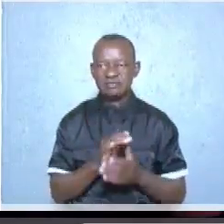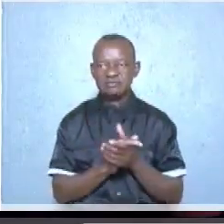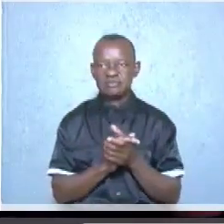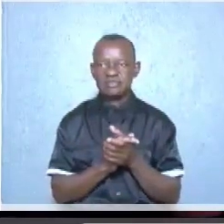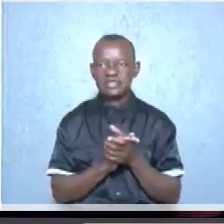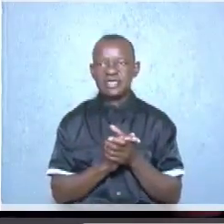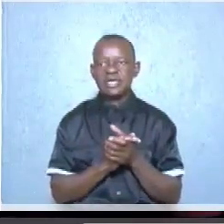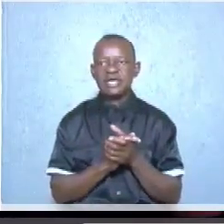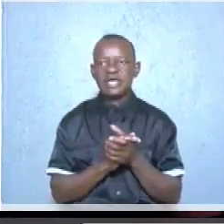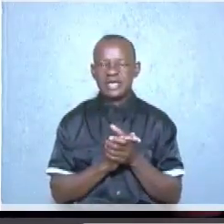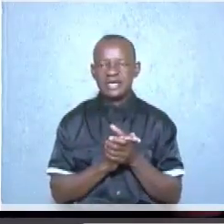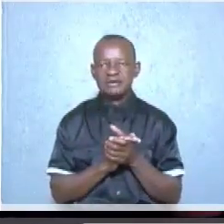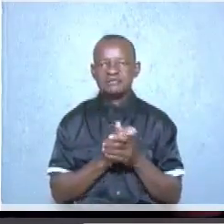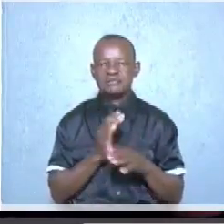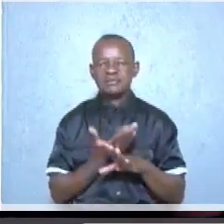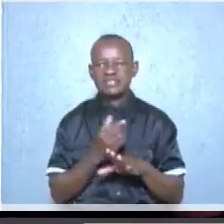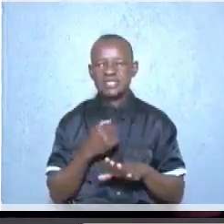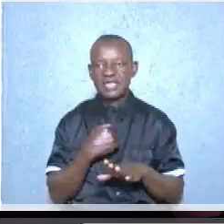to participate in empowerment